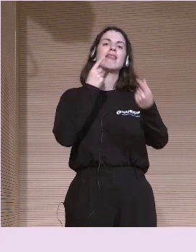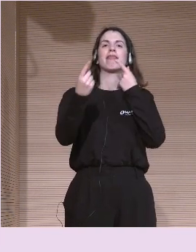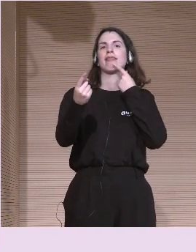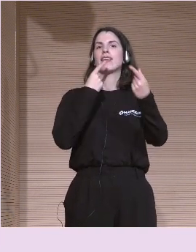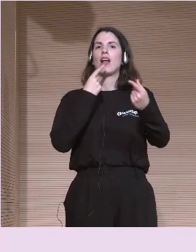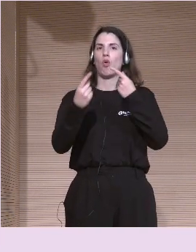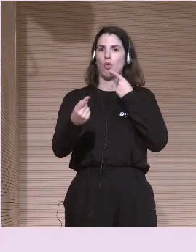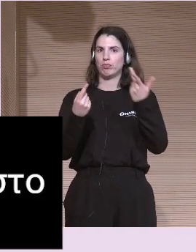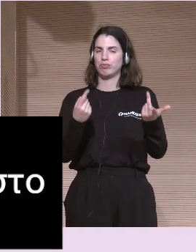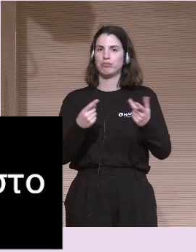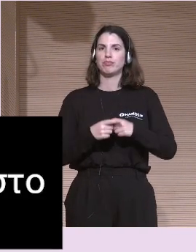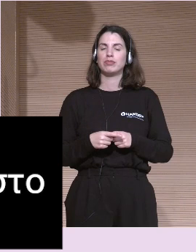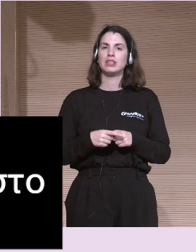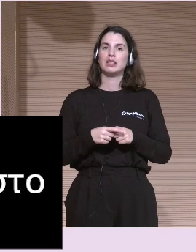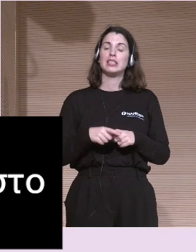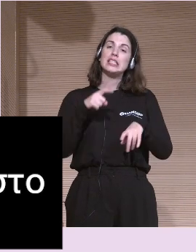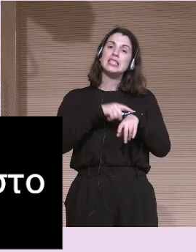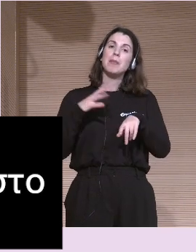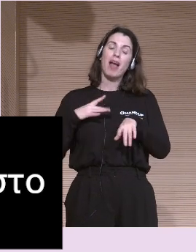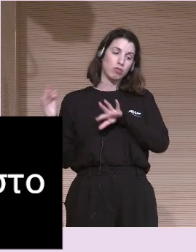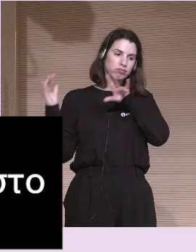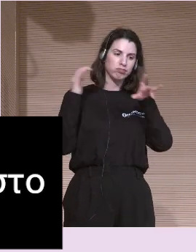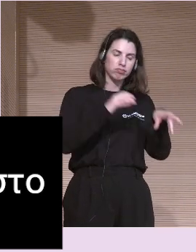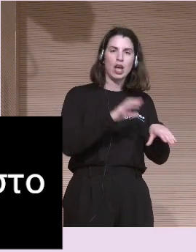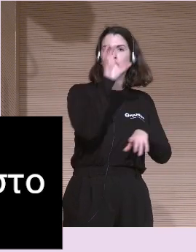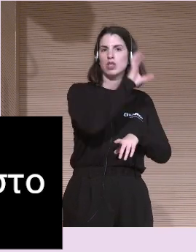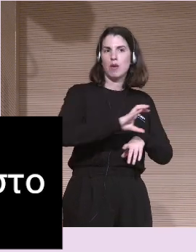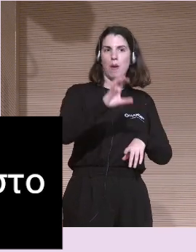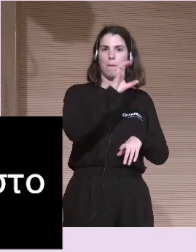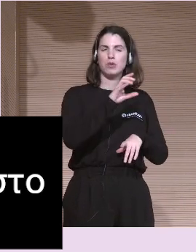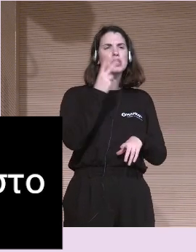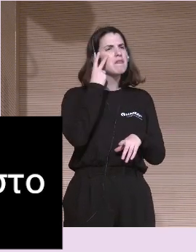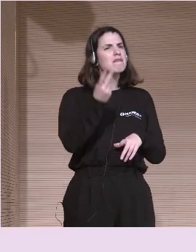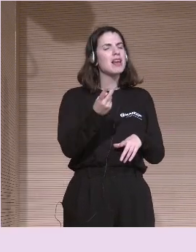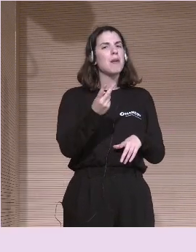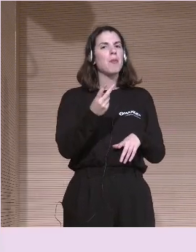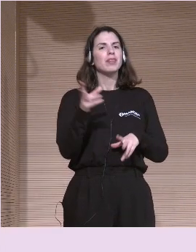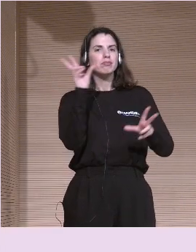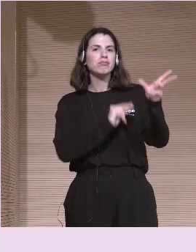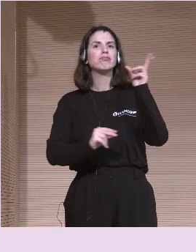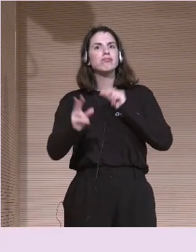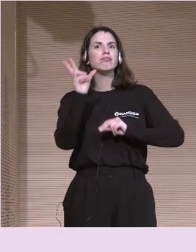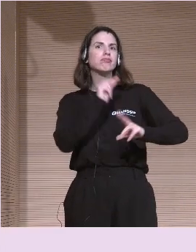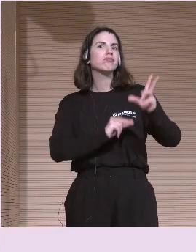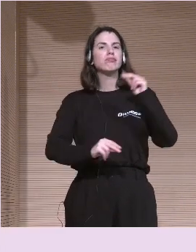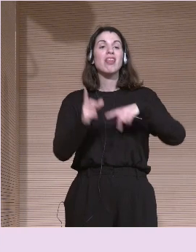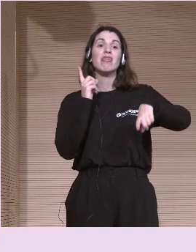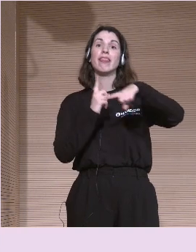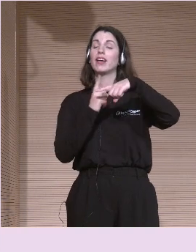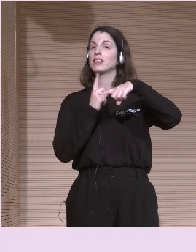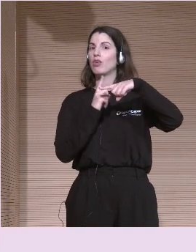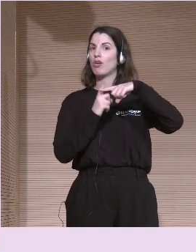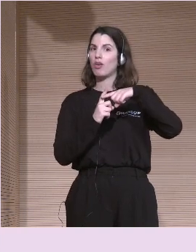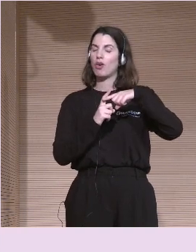know, lots of people in it, there's a real sort of buzz of conversation, and that's one of the things I really love about our museum, which, you know, museums are often quiet places, but